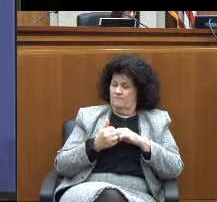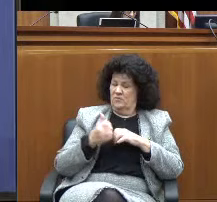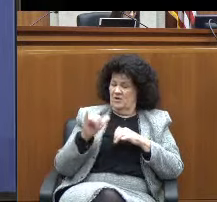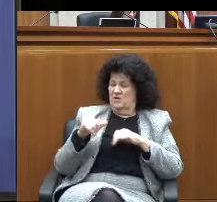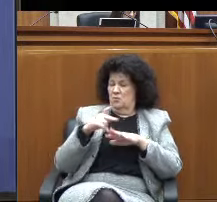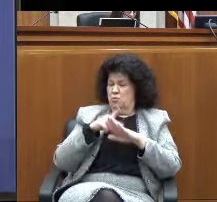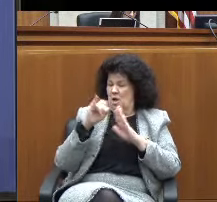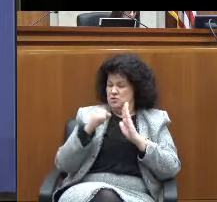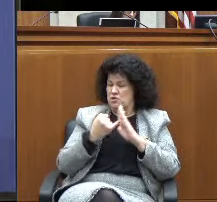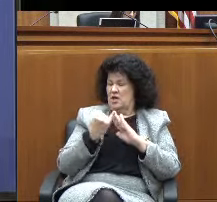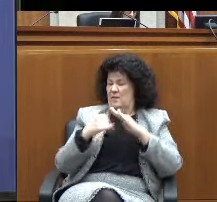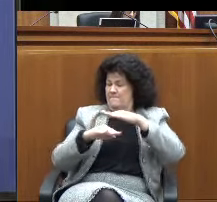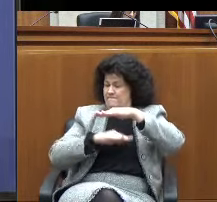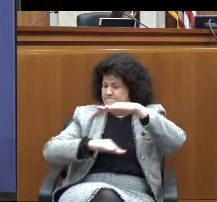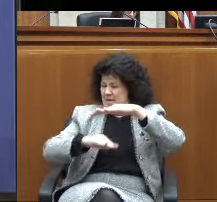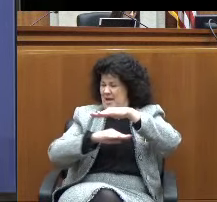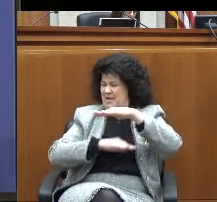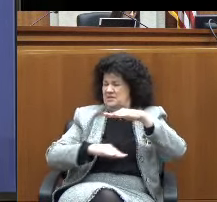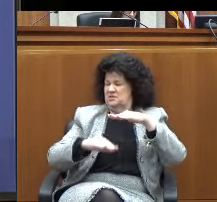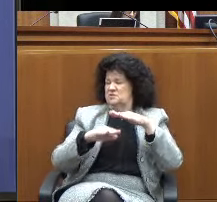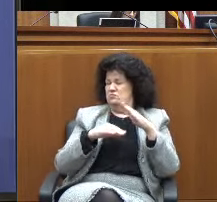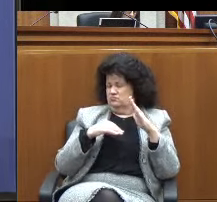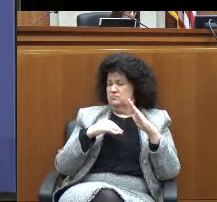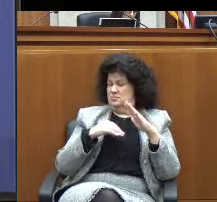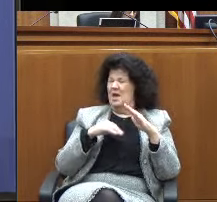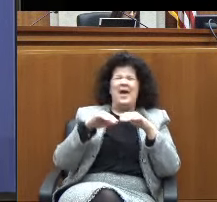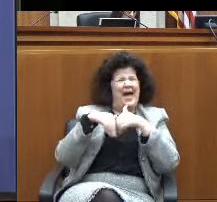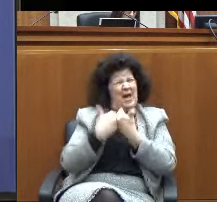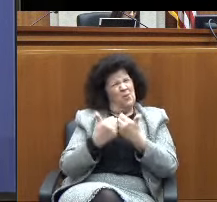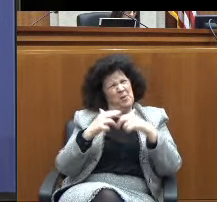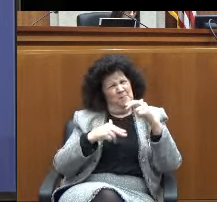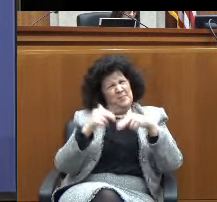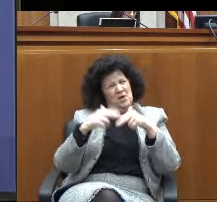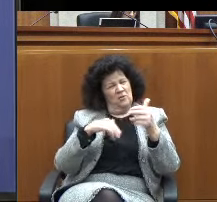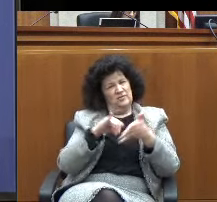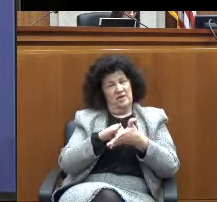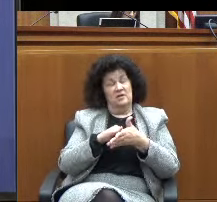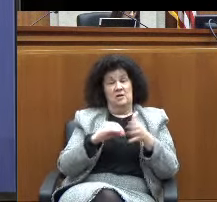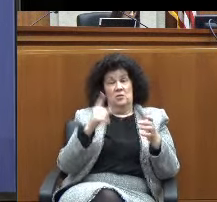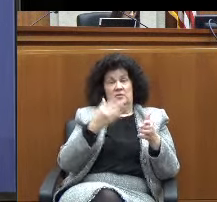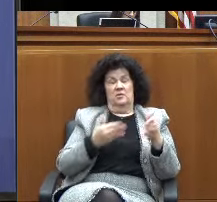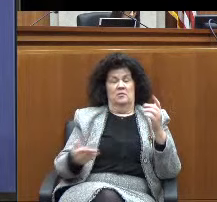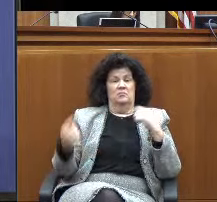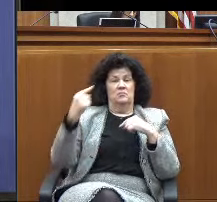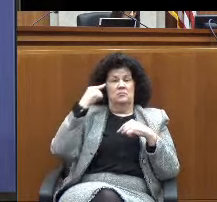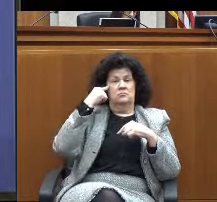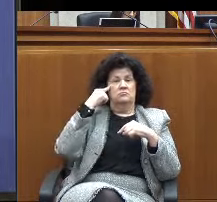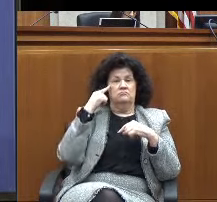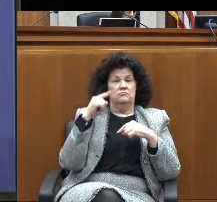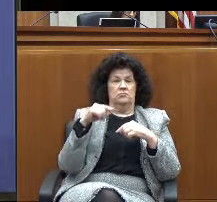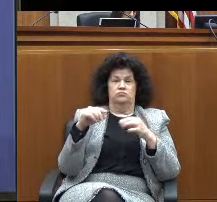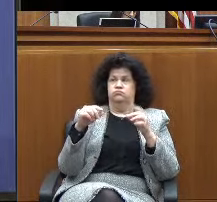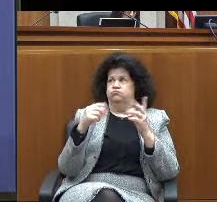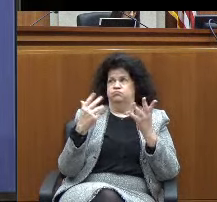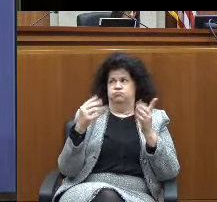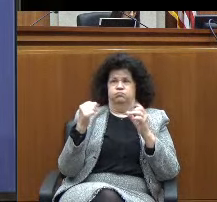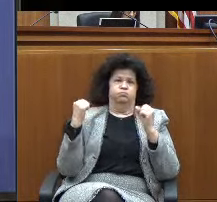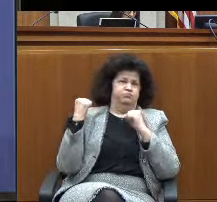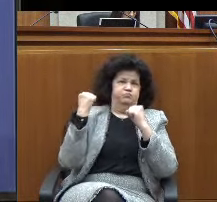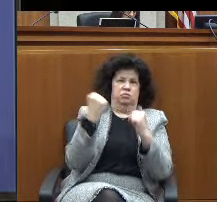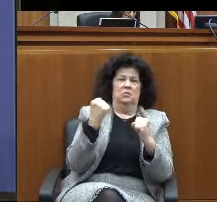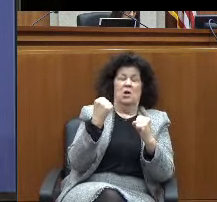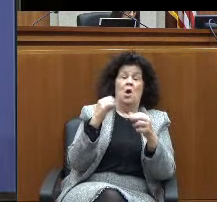project work within the community. And how do we build that capacity? And one of the things that came to mind was relationships. We've